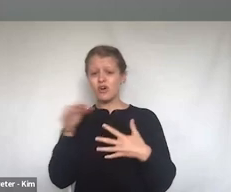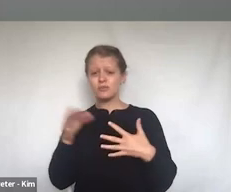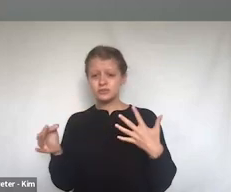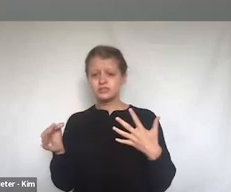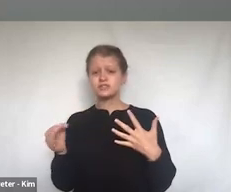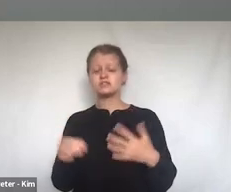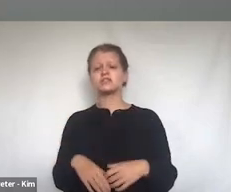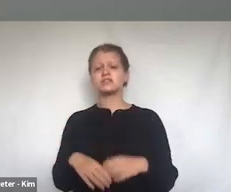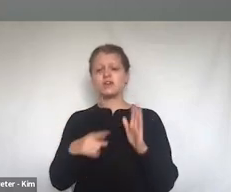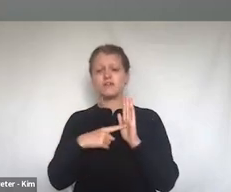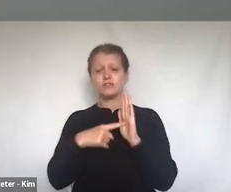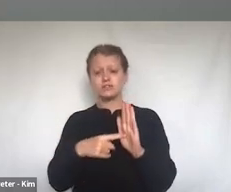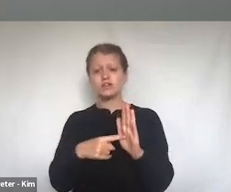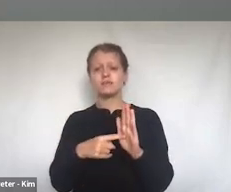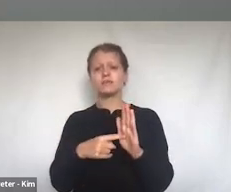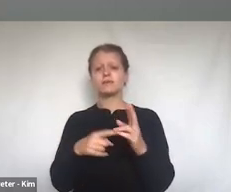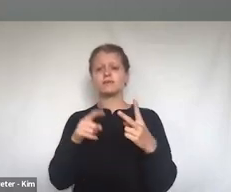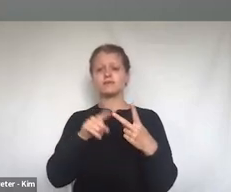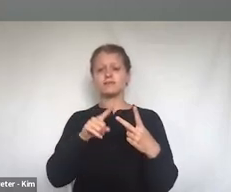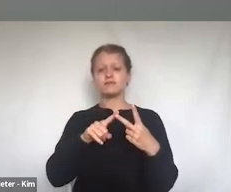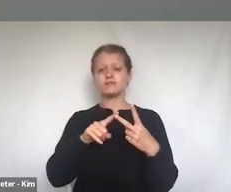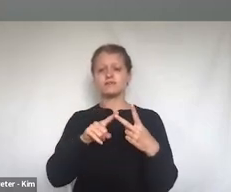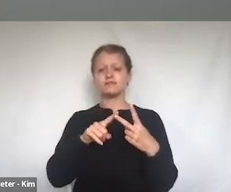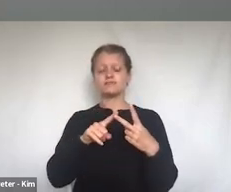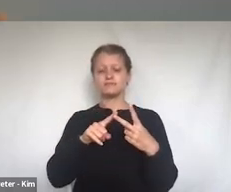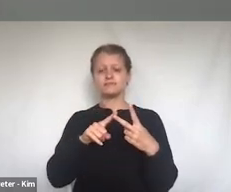well, such as installing